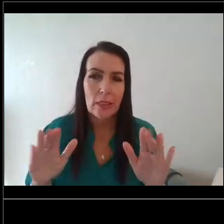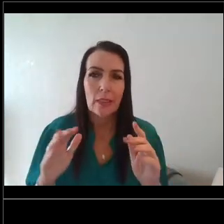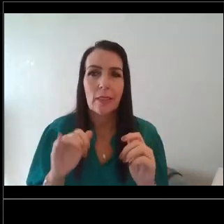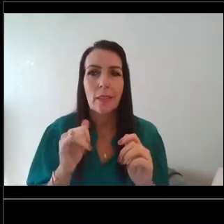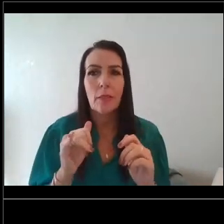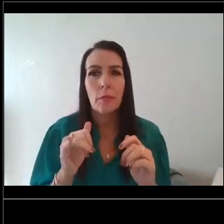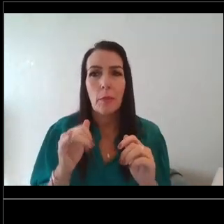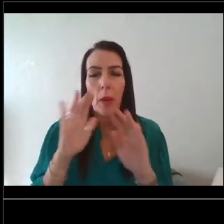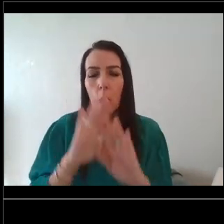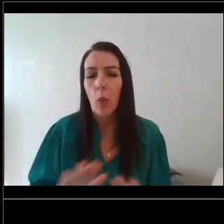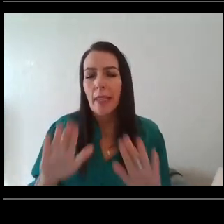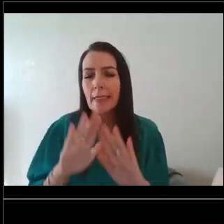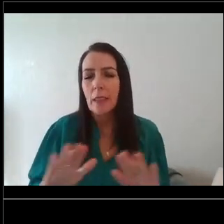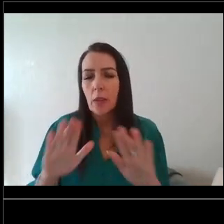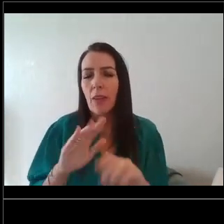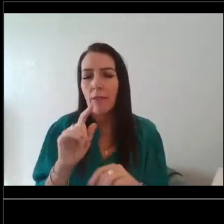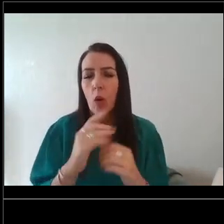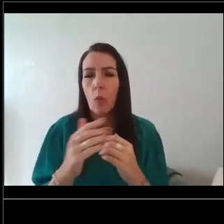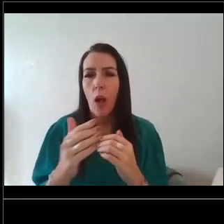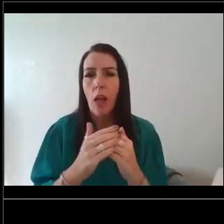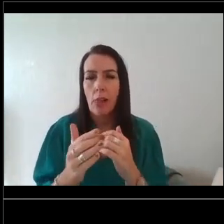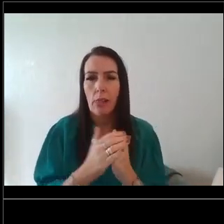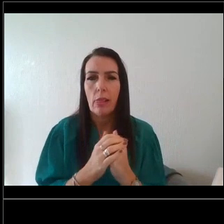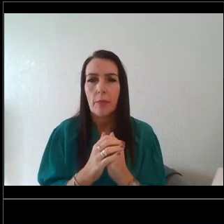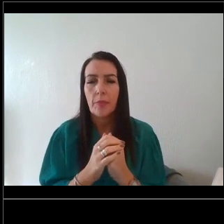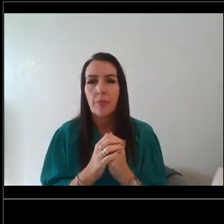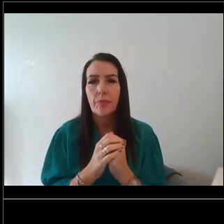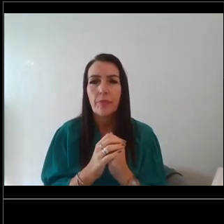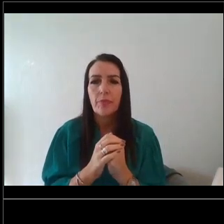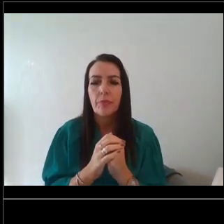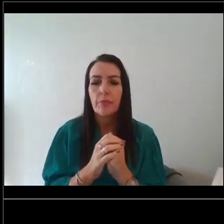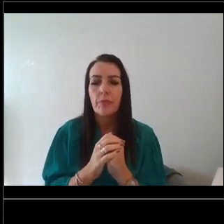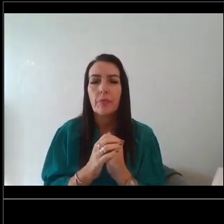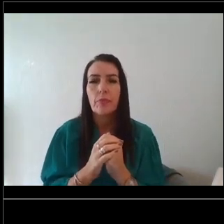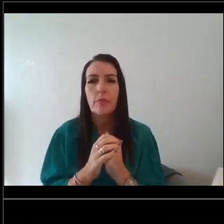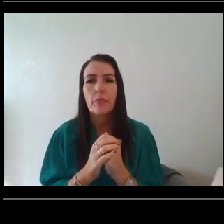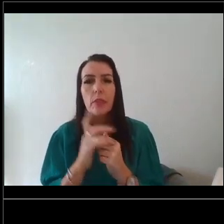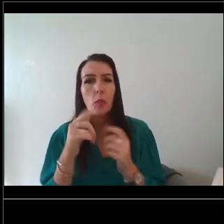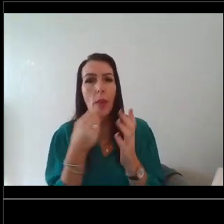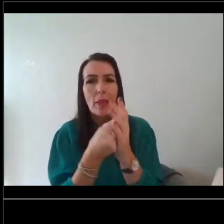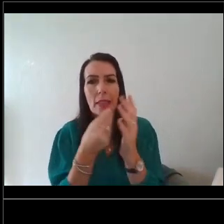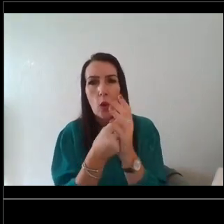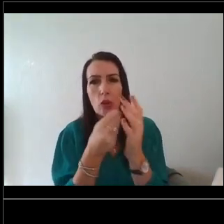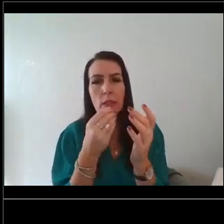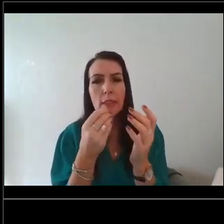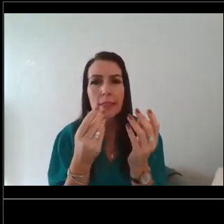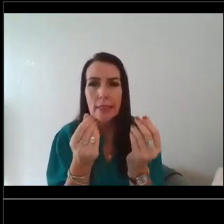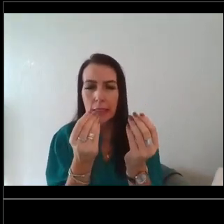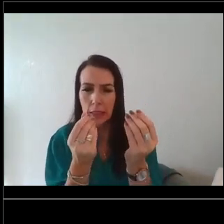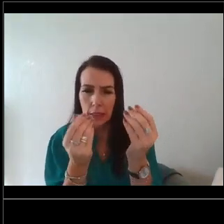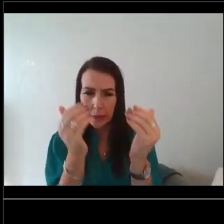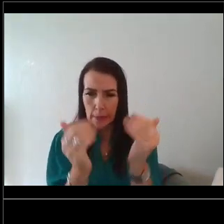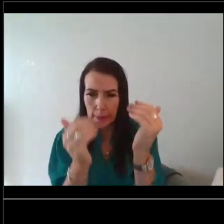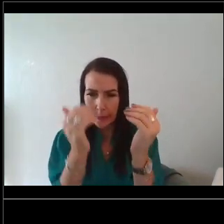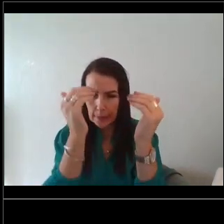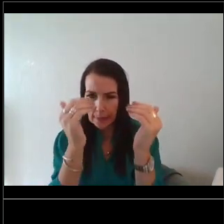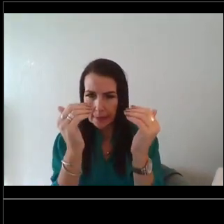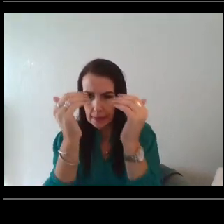to kind of wait a bit. When the costs are more economical in terms